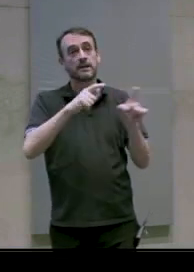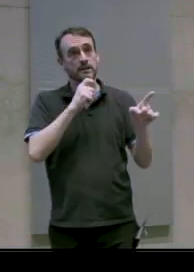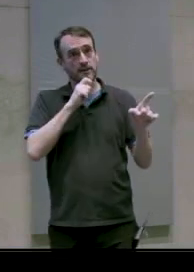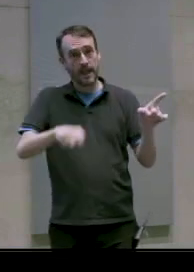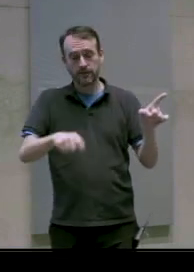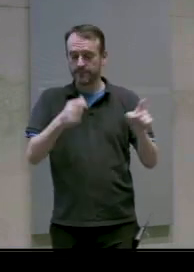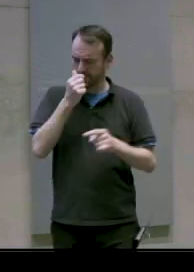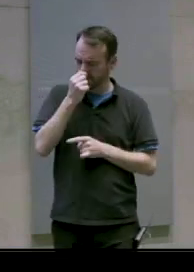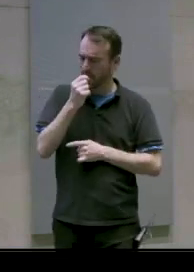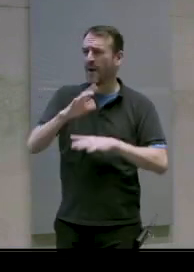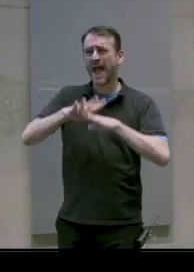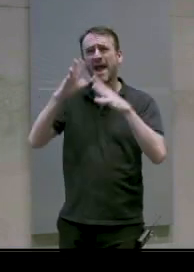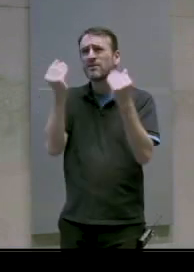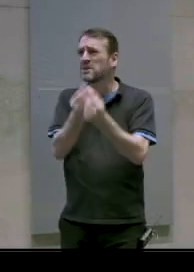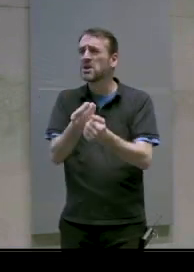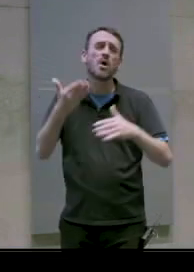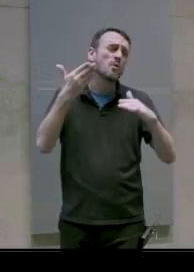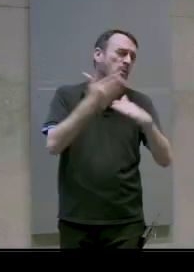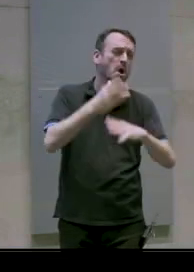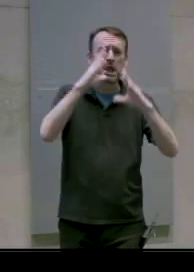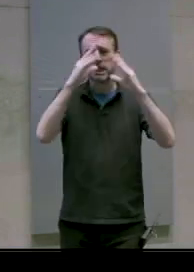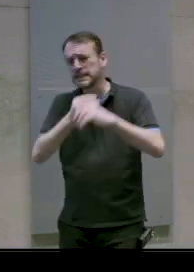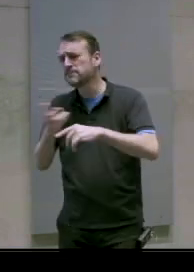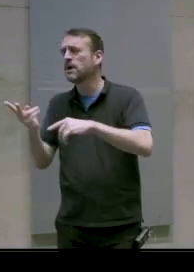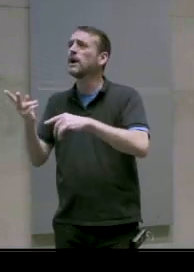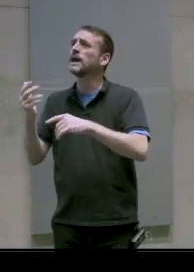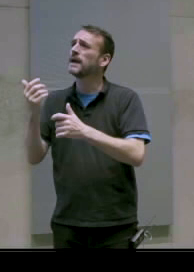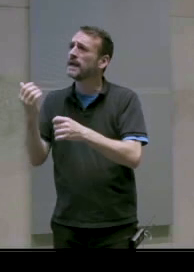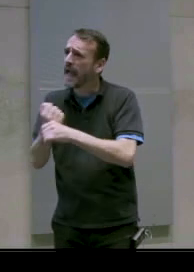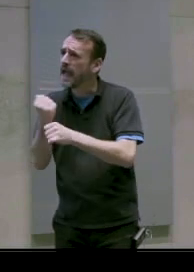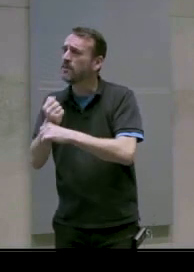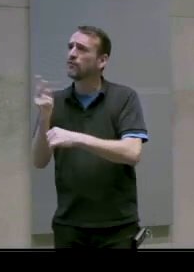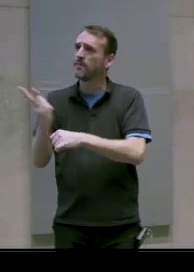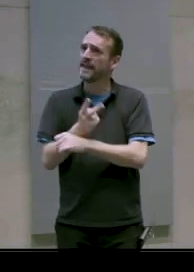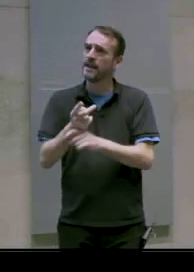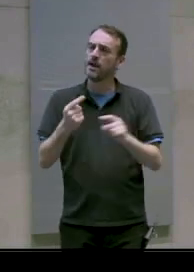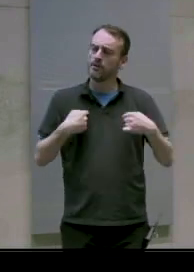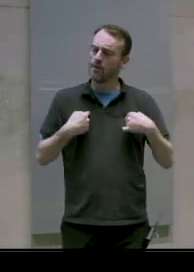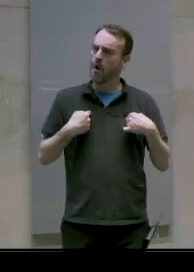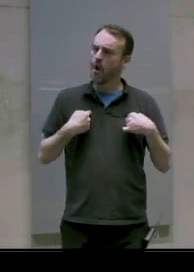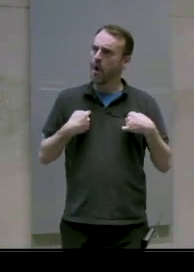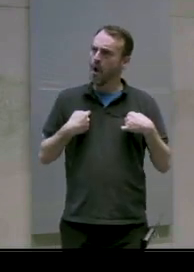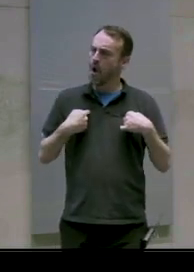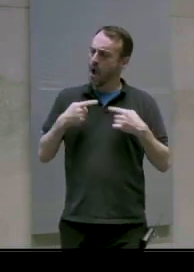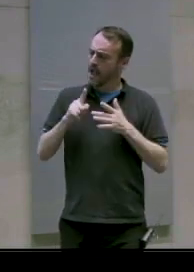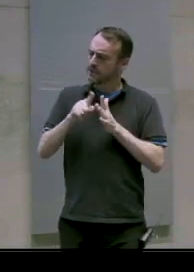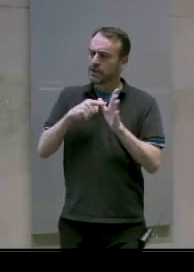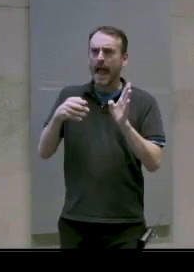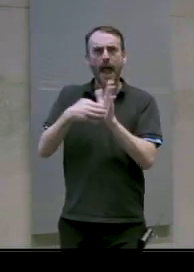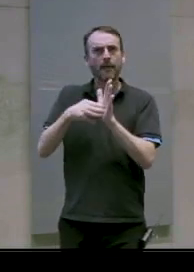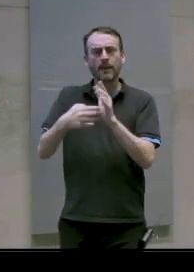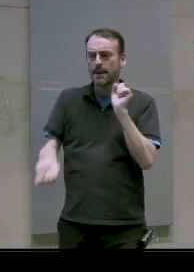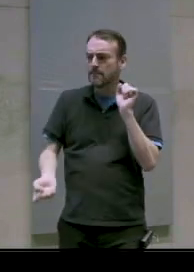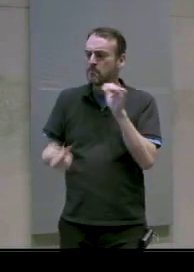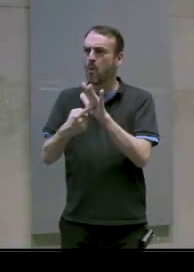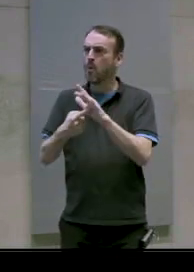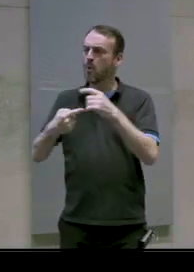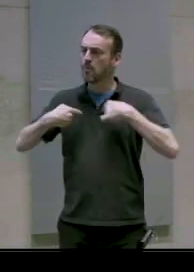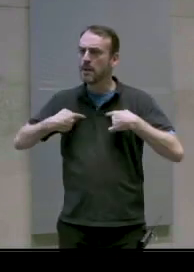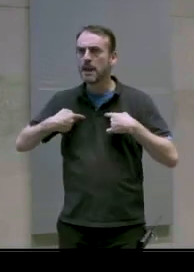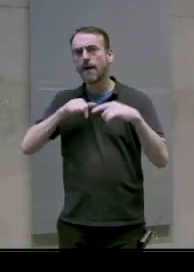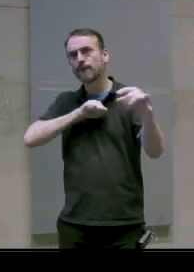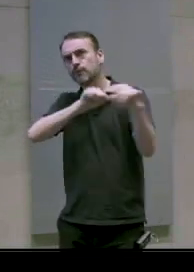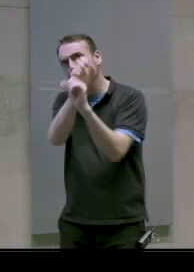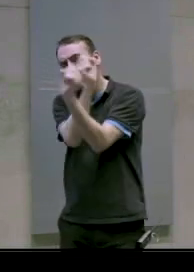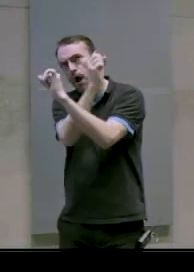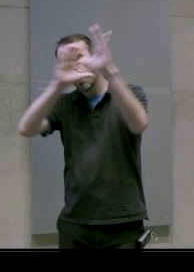just work, sleep, play, repeat. So I also think that was a really important part of the jam. It was imagining futures and starting